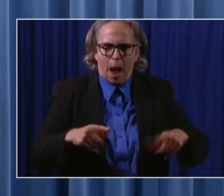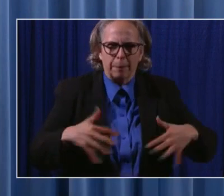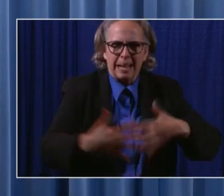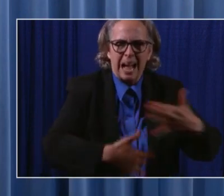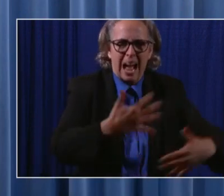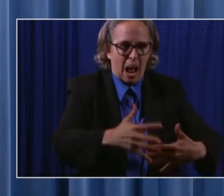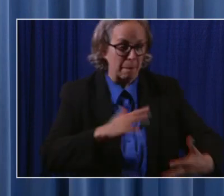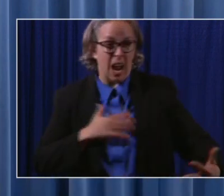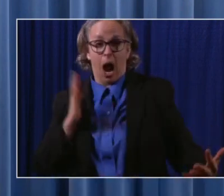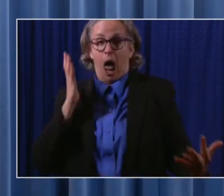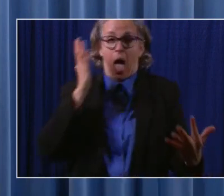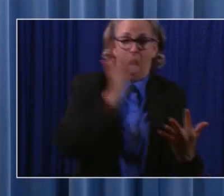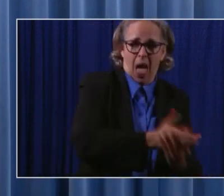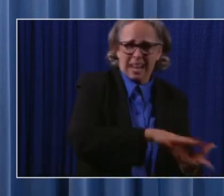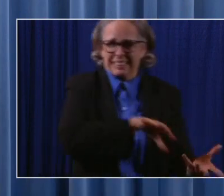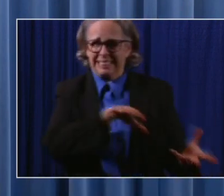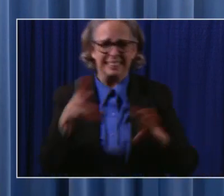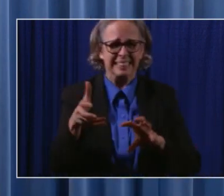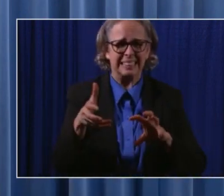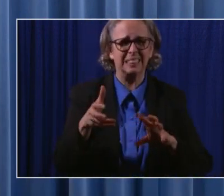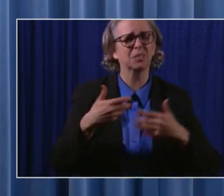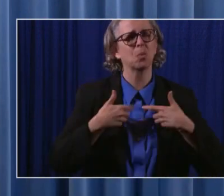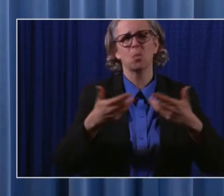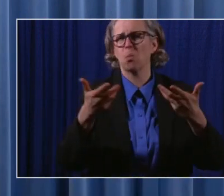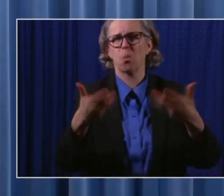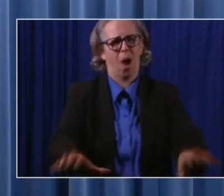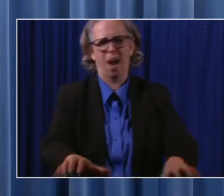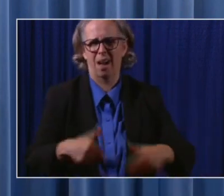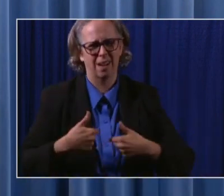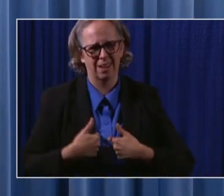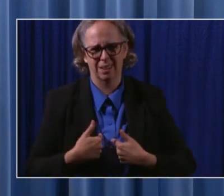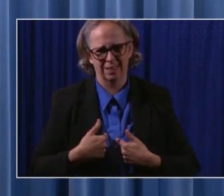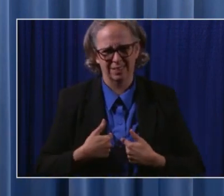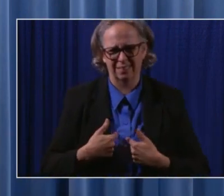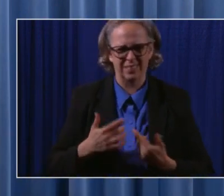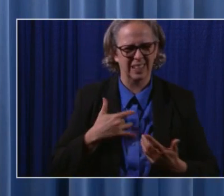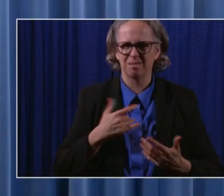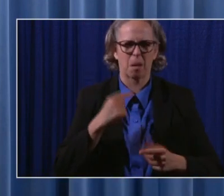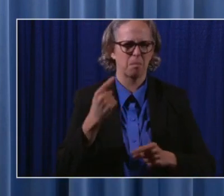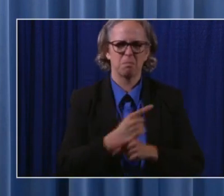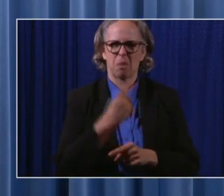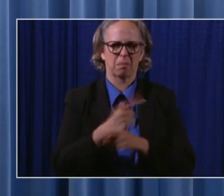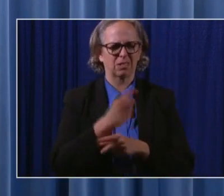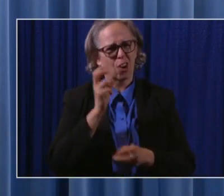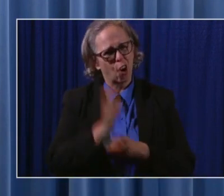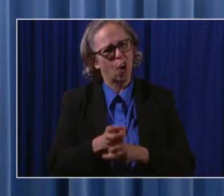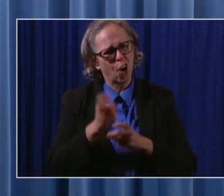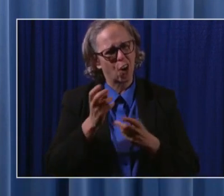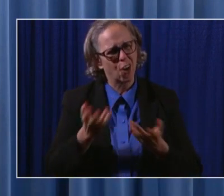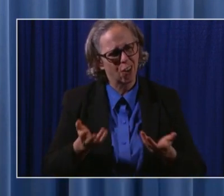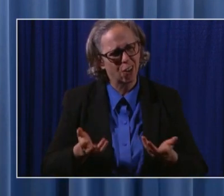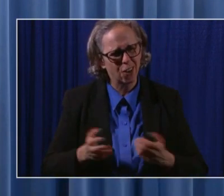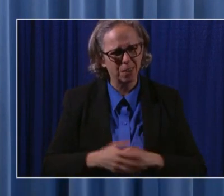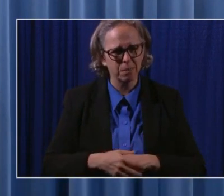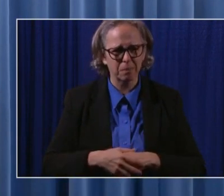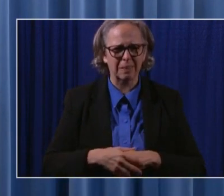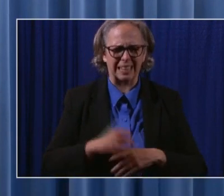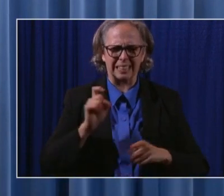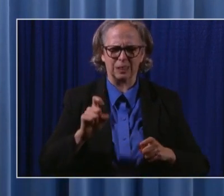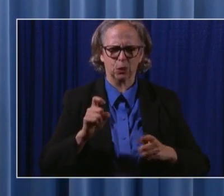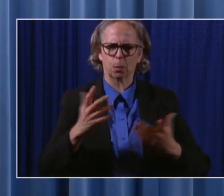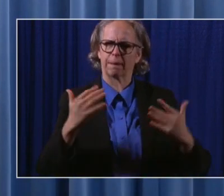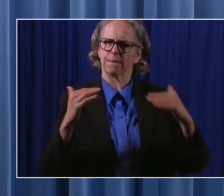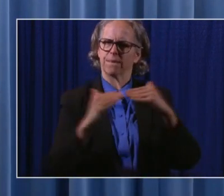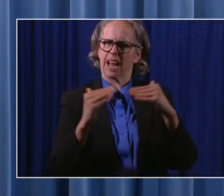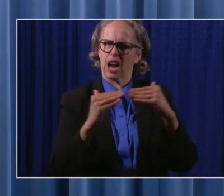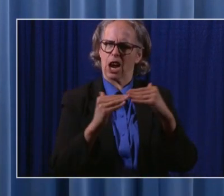to change their fare in the middle of the fair. I think it's very difficult. There's some sense of fairness. It's going to be tough enough